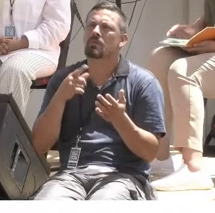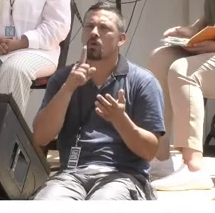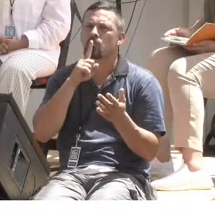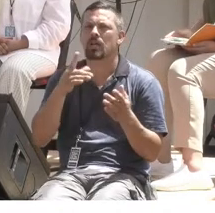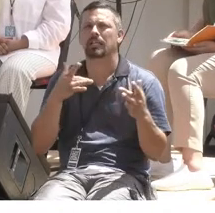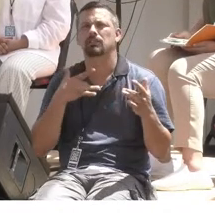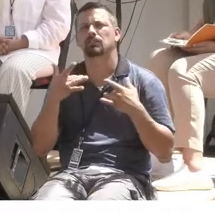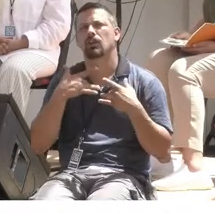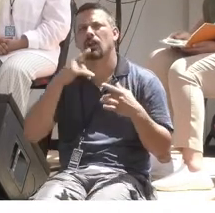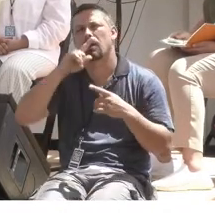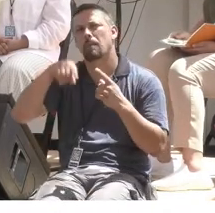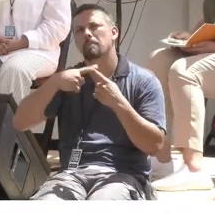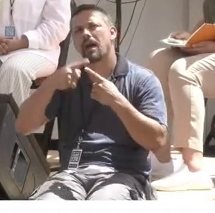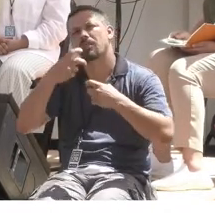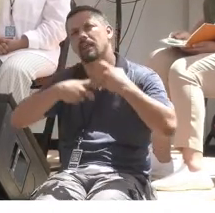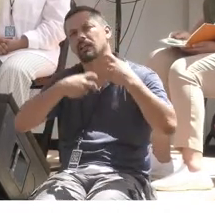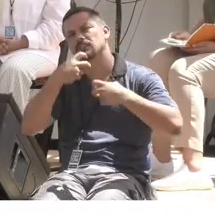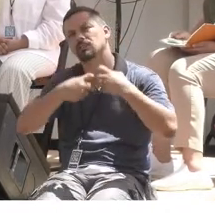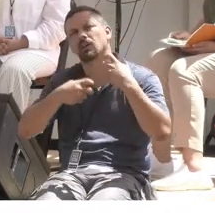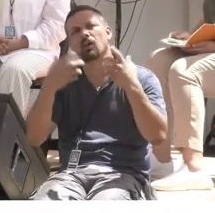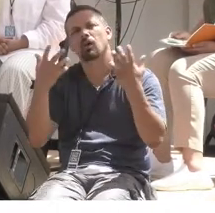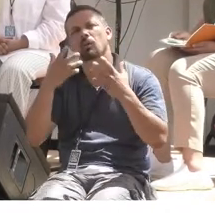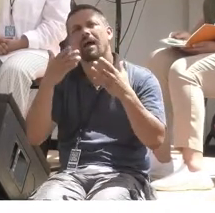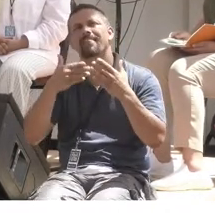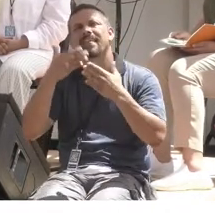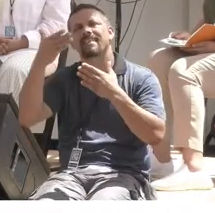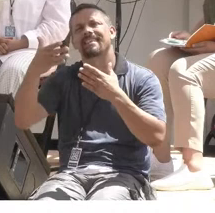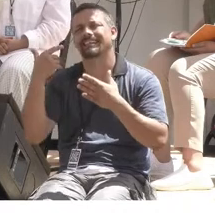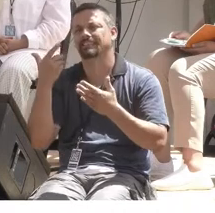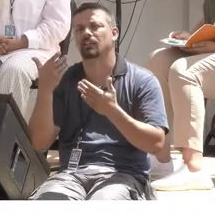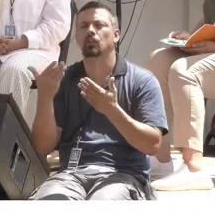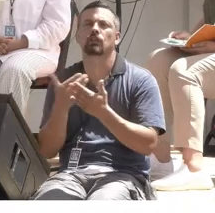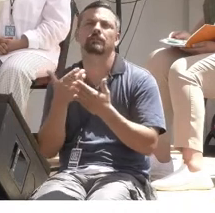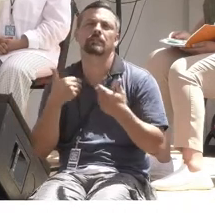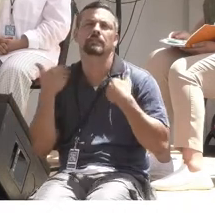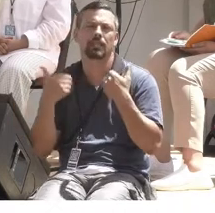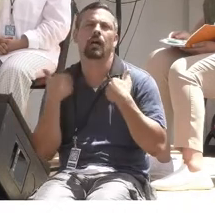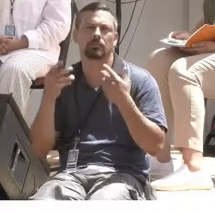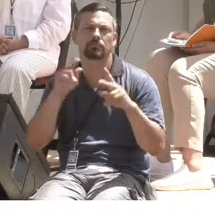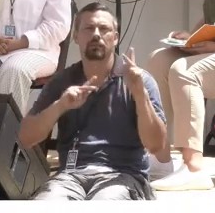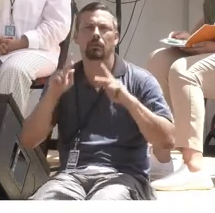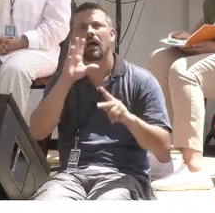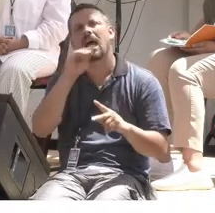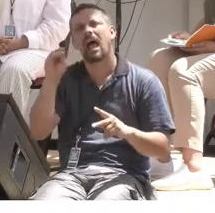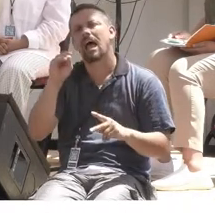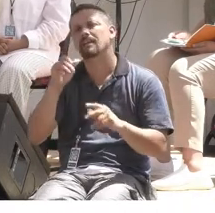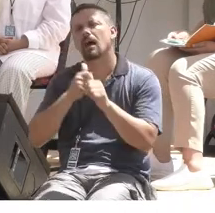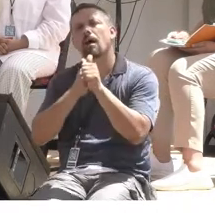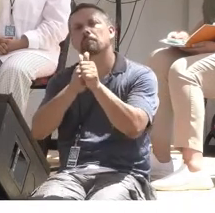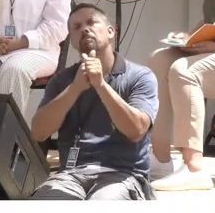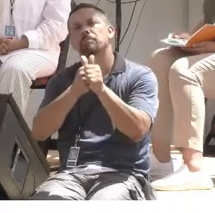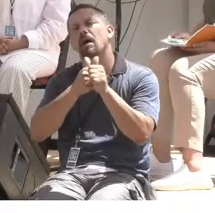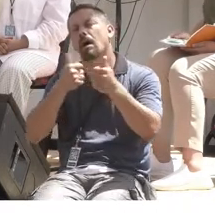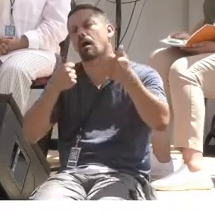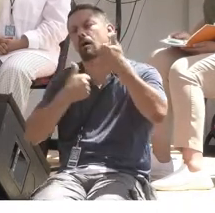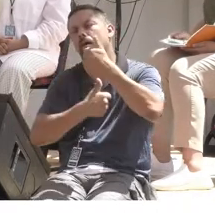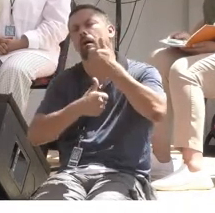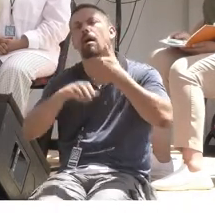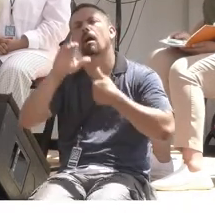the issues of the next generation and also apprenticeships, especially for